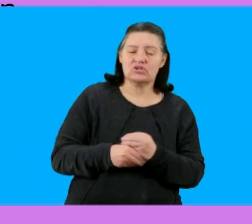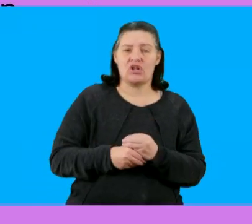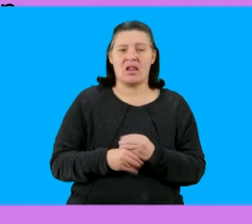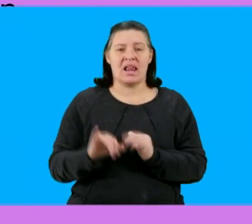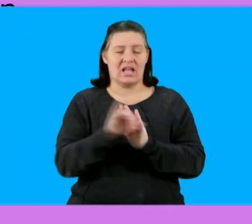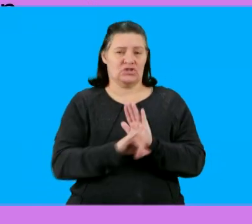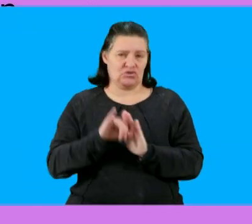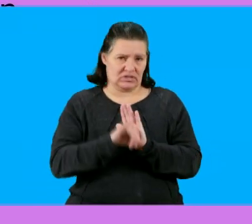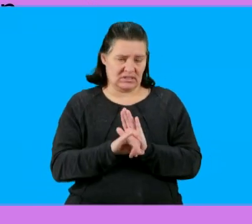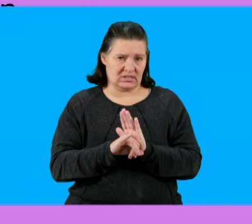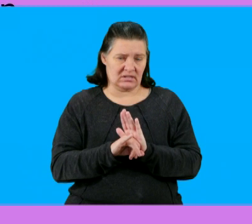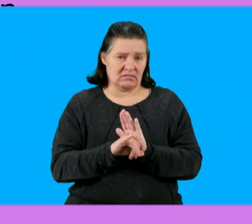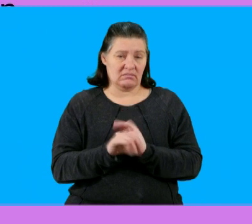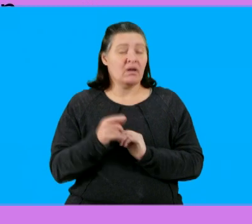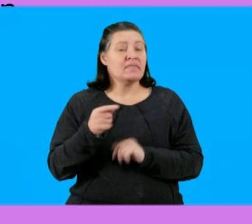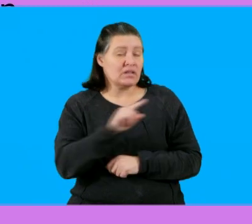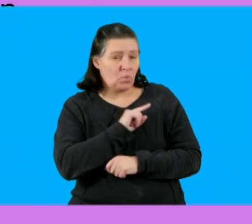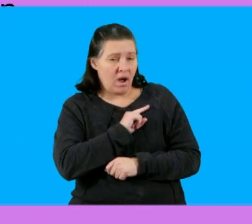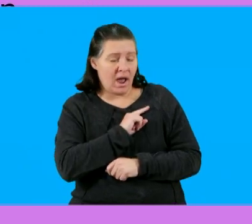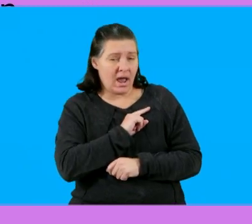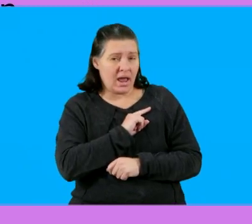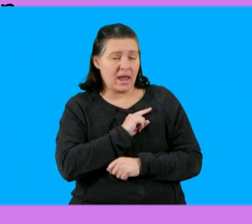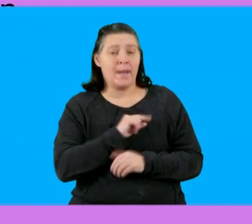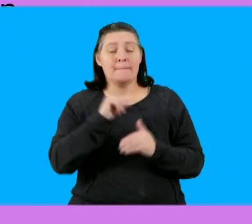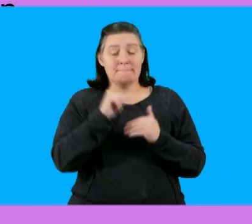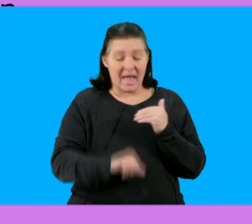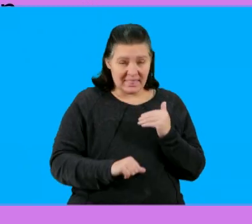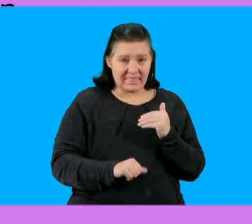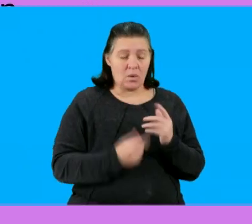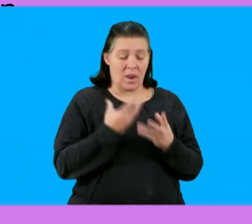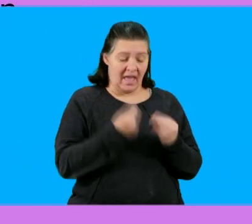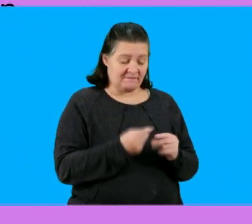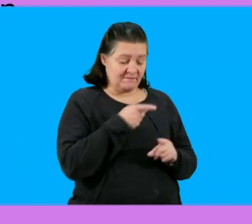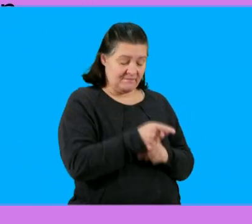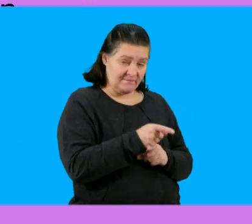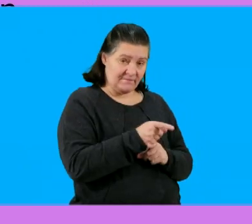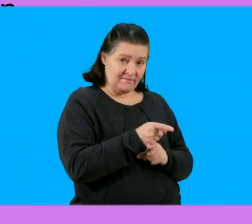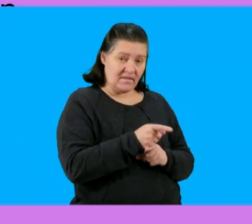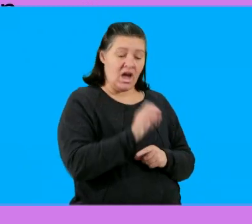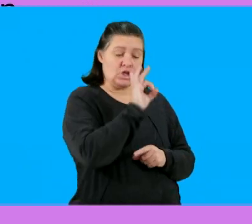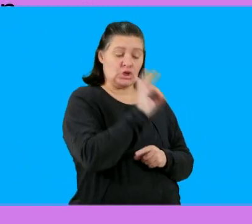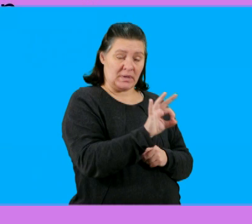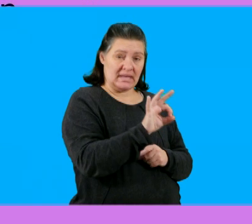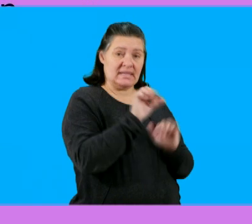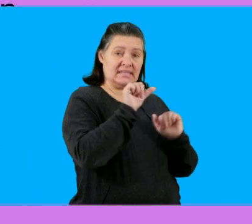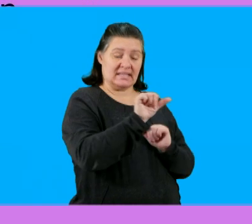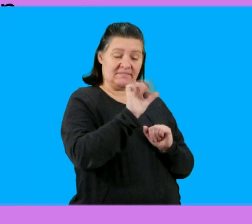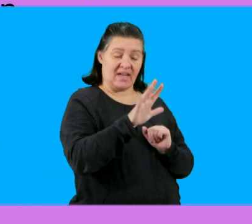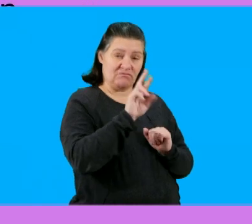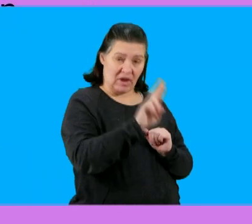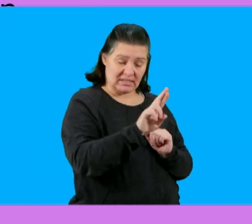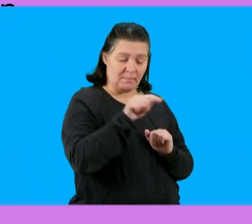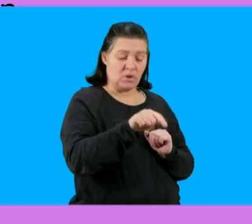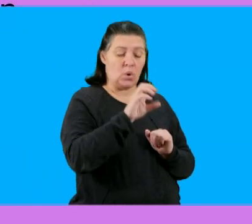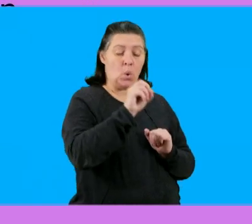insurance premium. So therefore, his monthly installment will consist of the